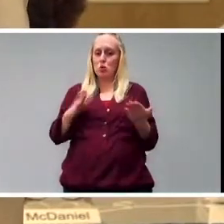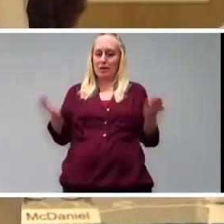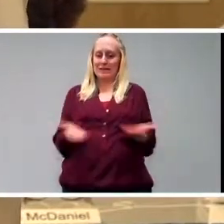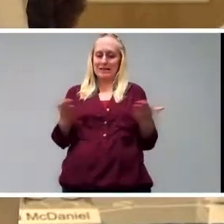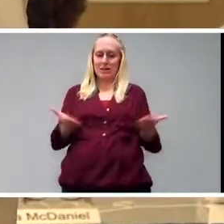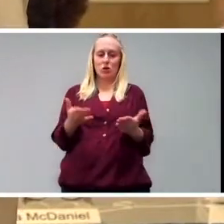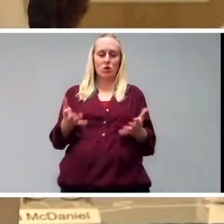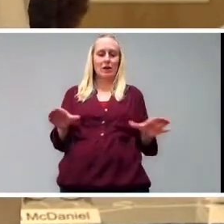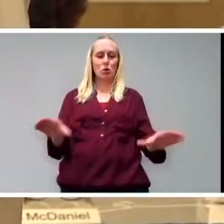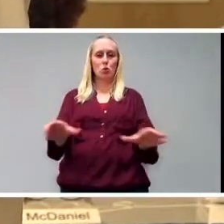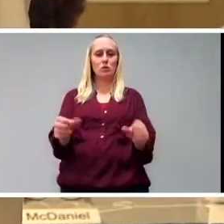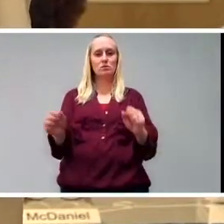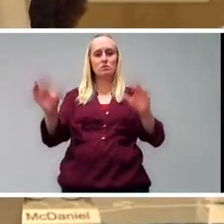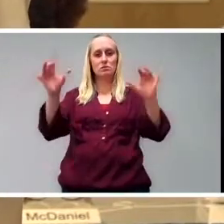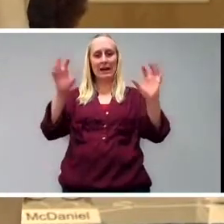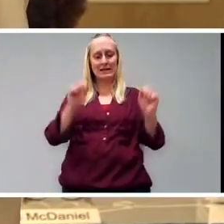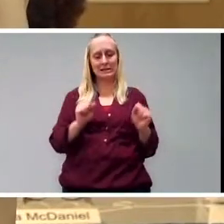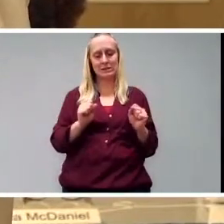it's like,